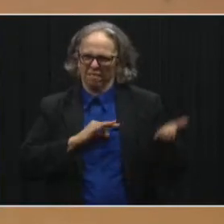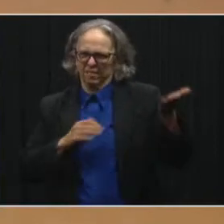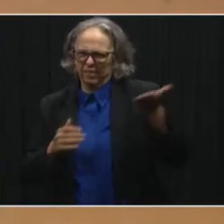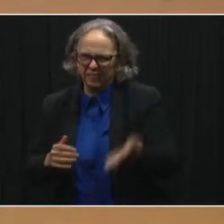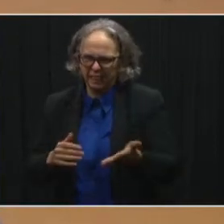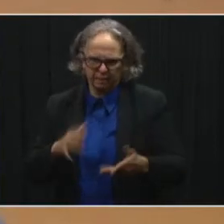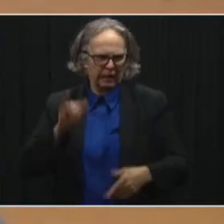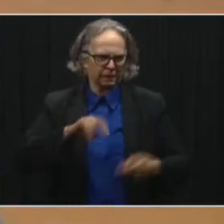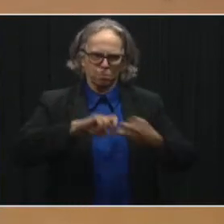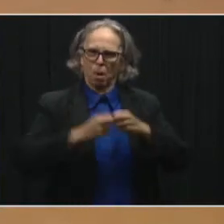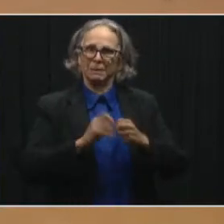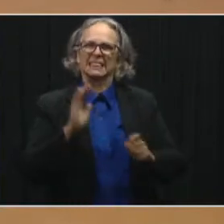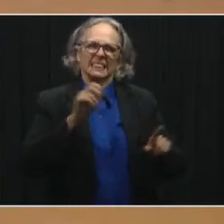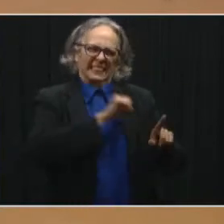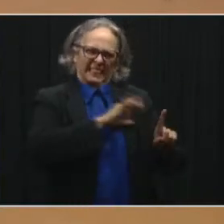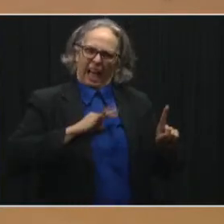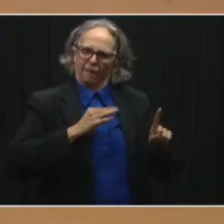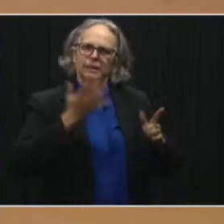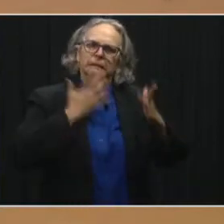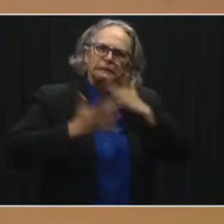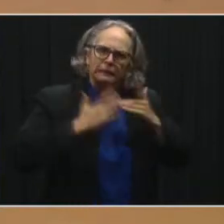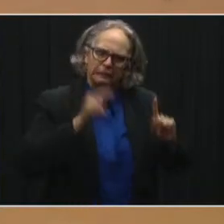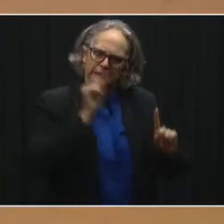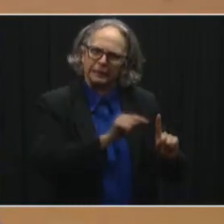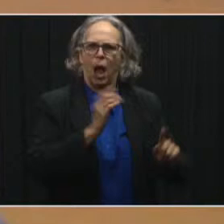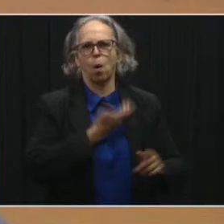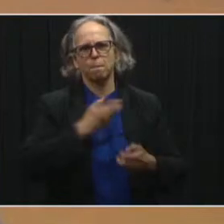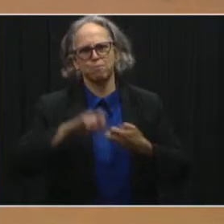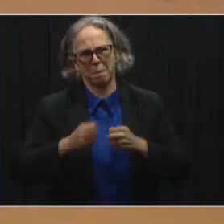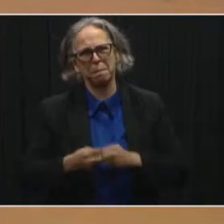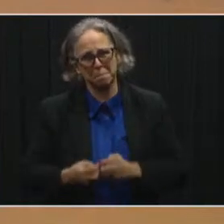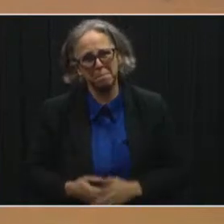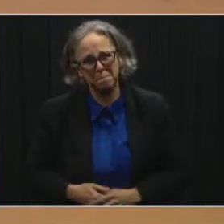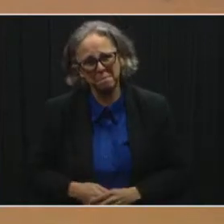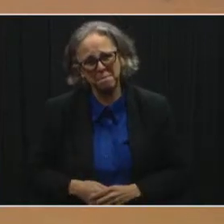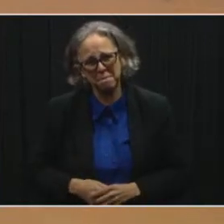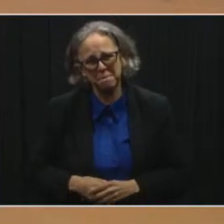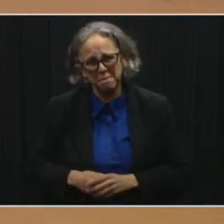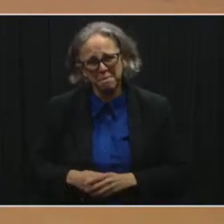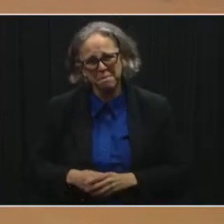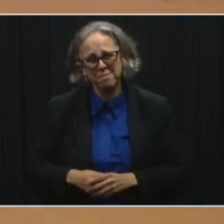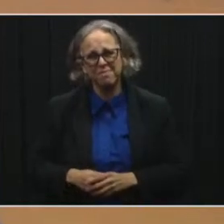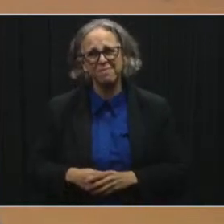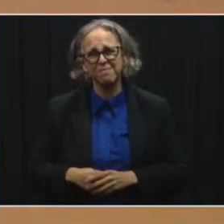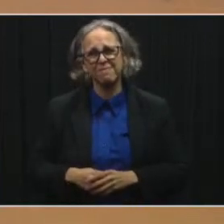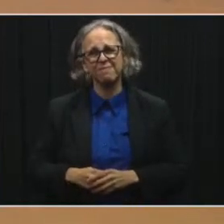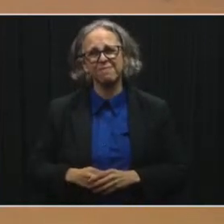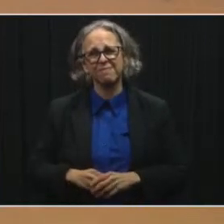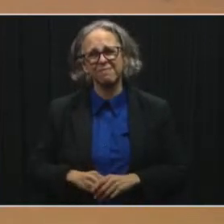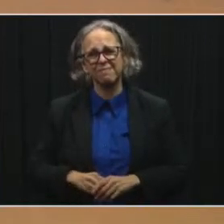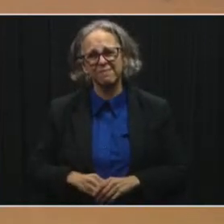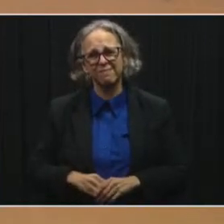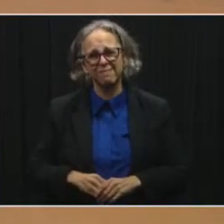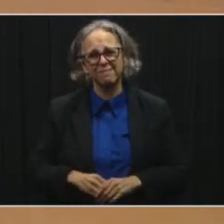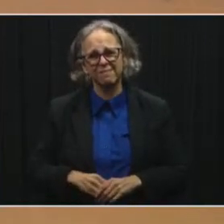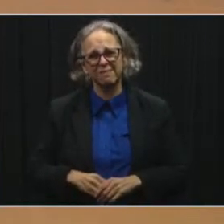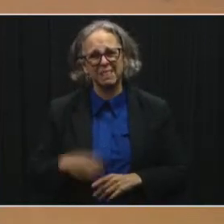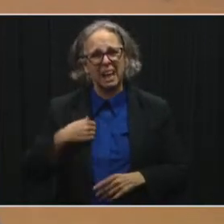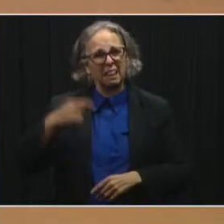physical locations in that emergency plan. So I believe we had a wonderful